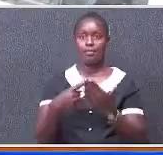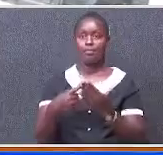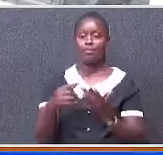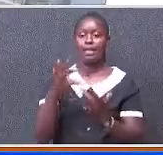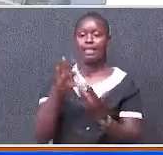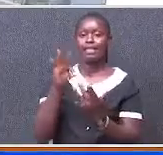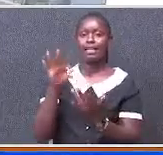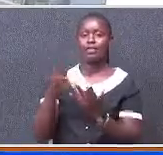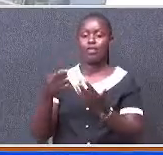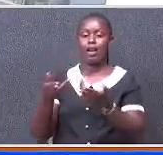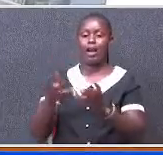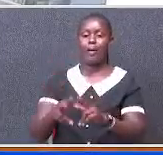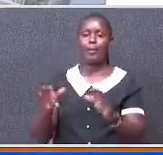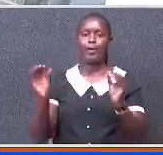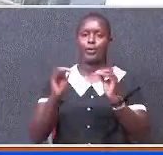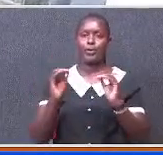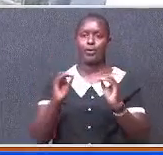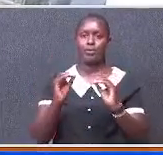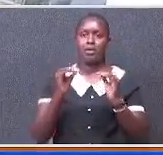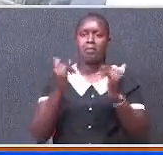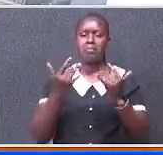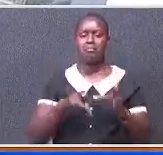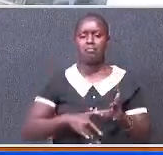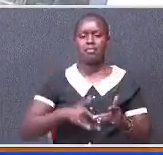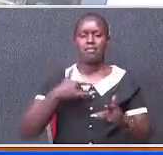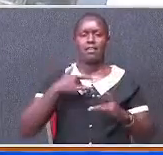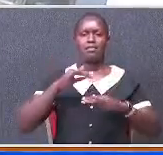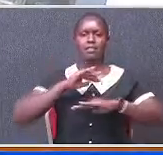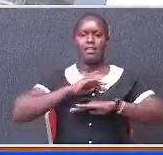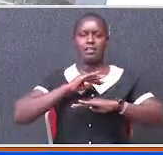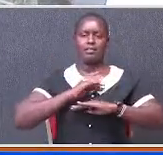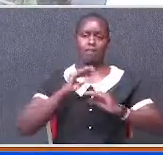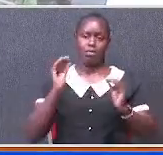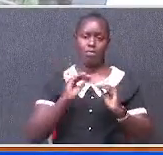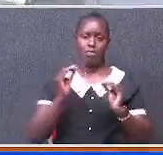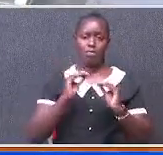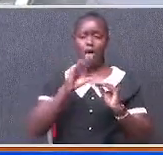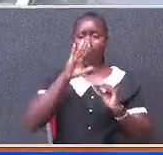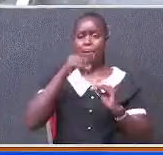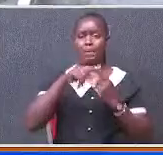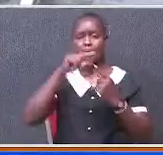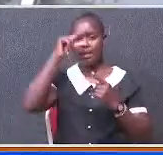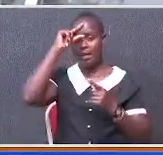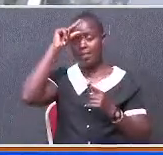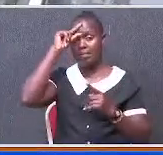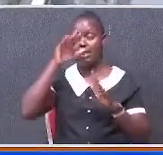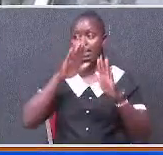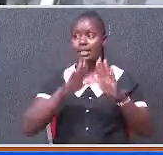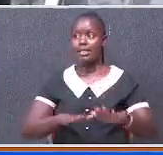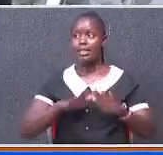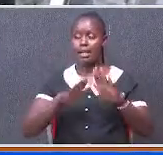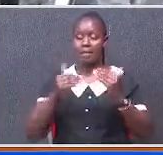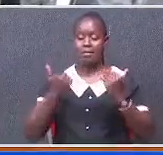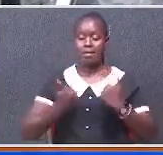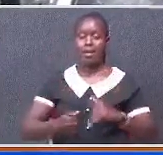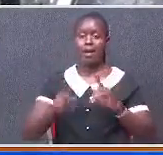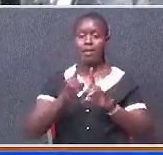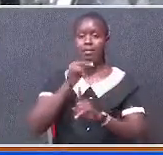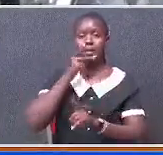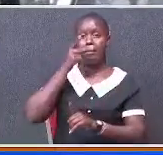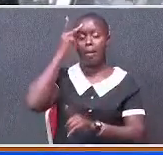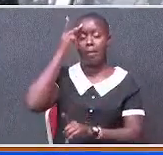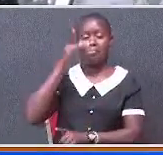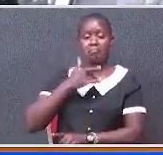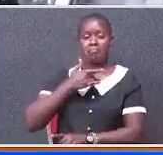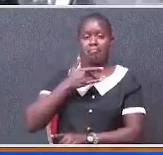selection ijafanyo. Nimesikia sijaridhika na delay ya serikali, mimi kama mzazi. Na feel